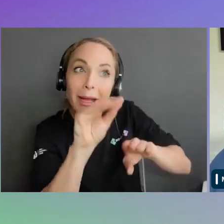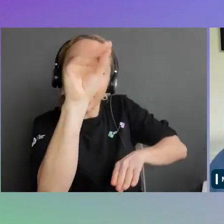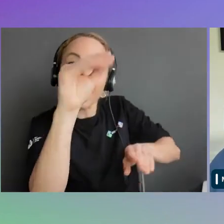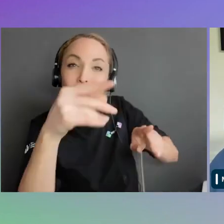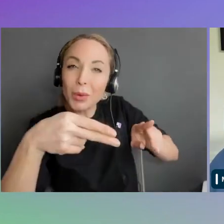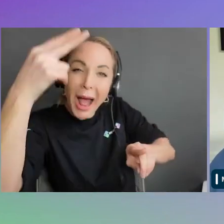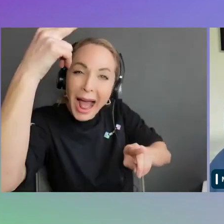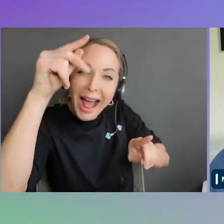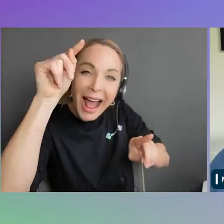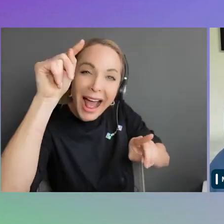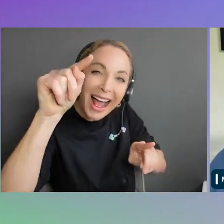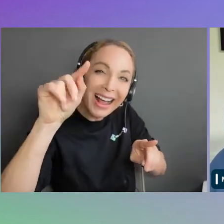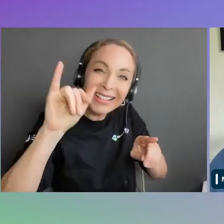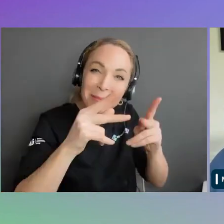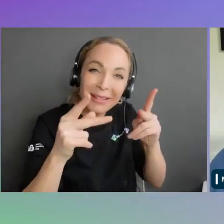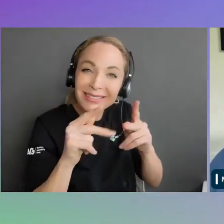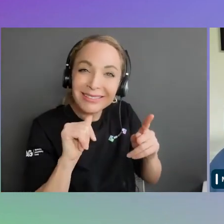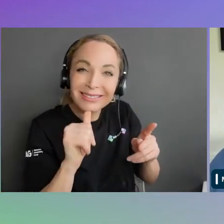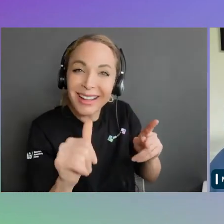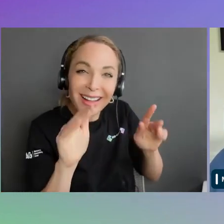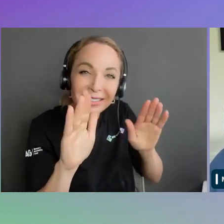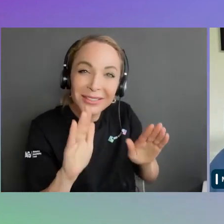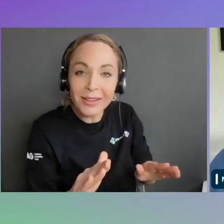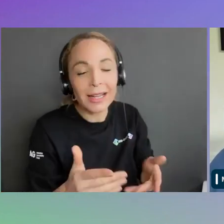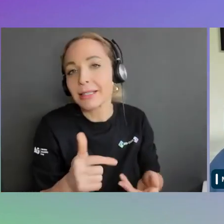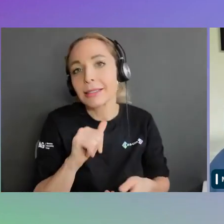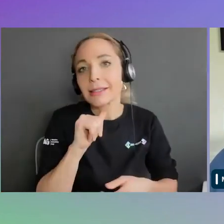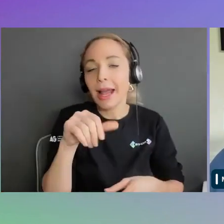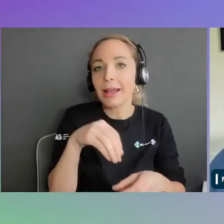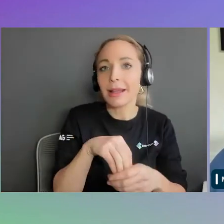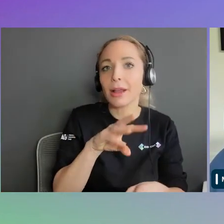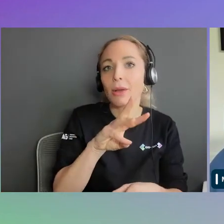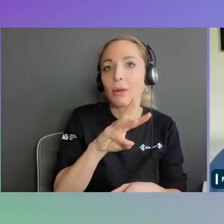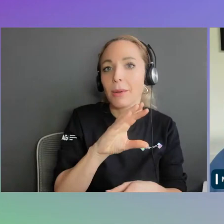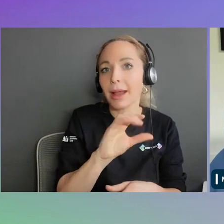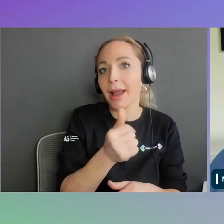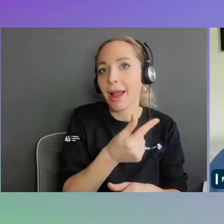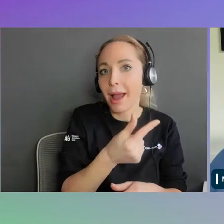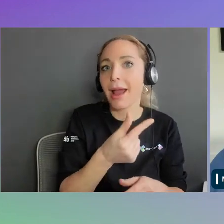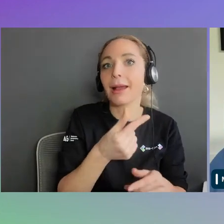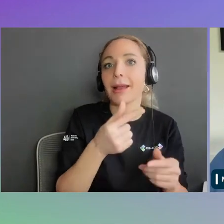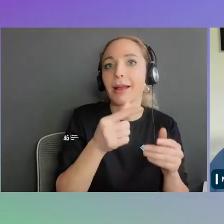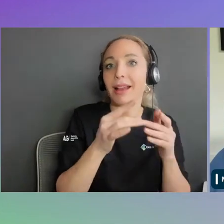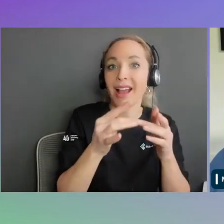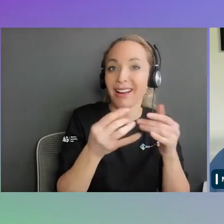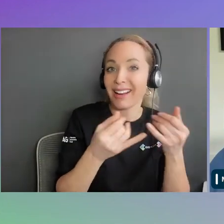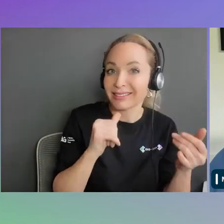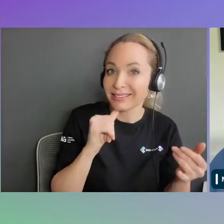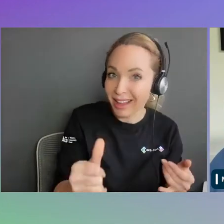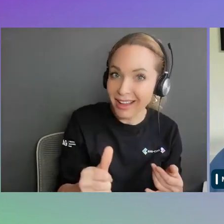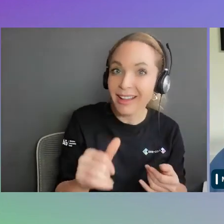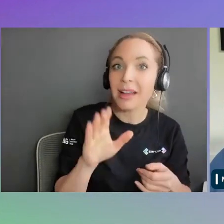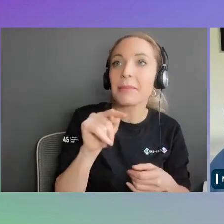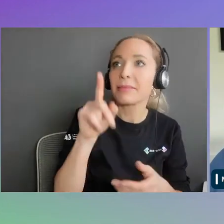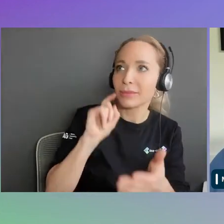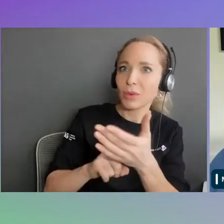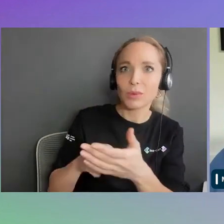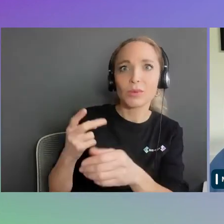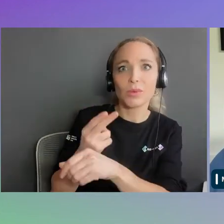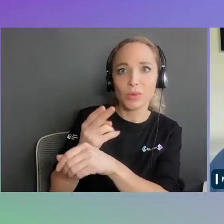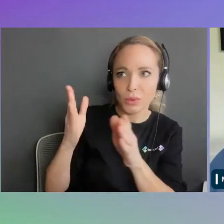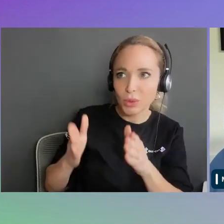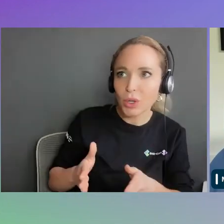not great. This is not on the WCAG guidelines, but if you notice that from your user, you can